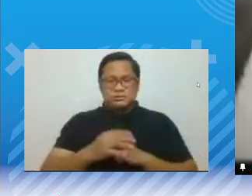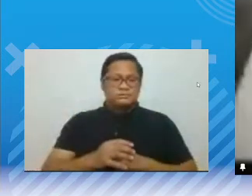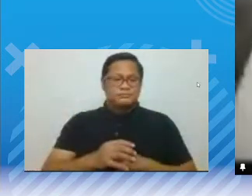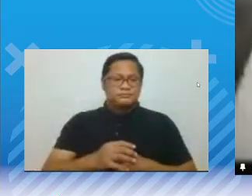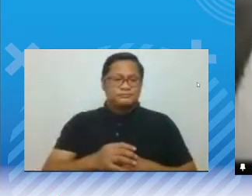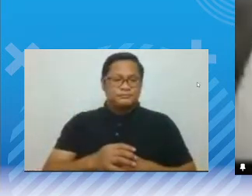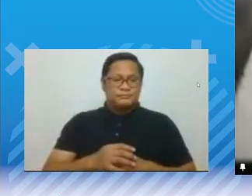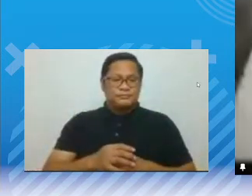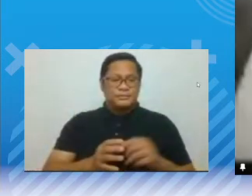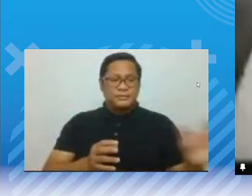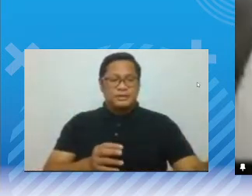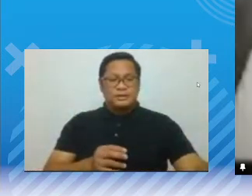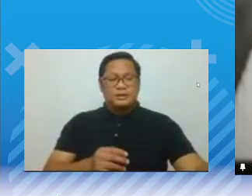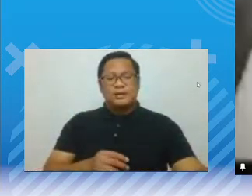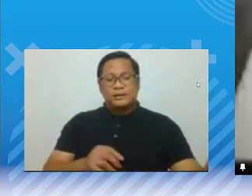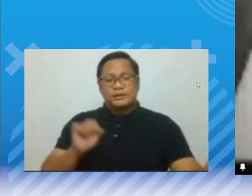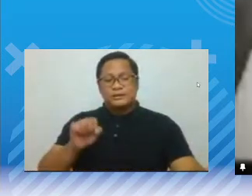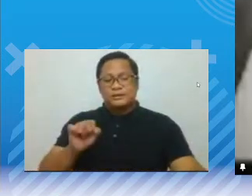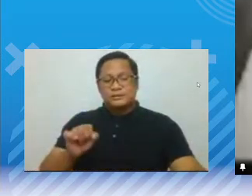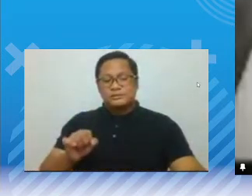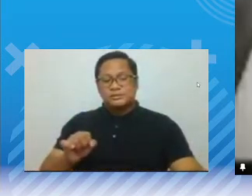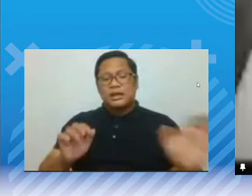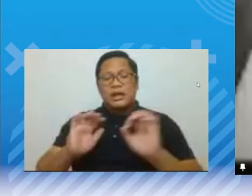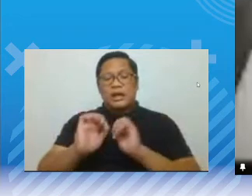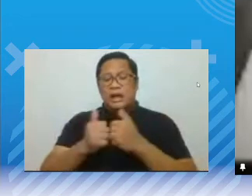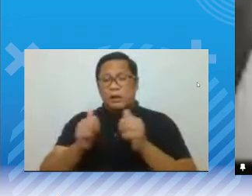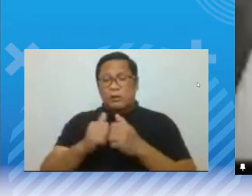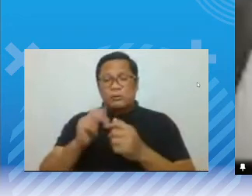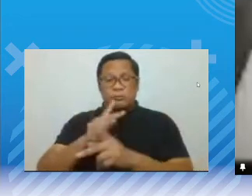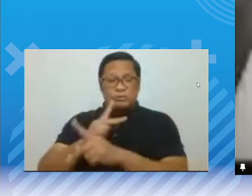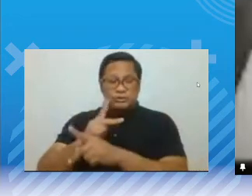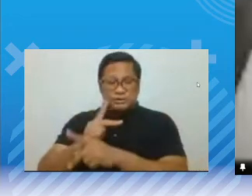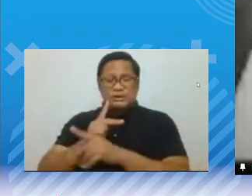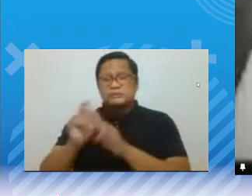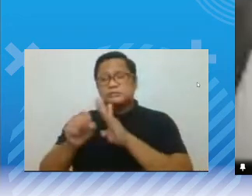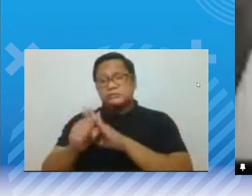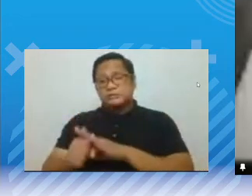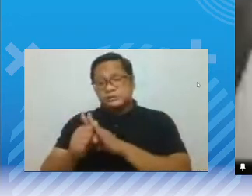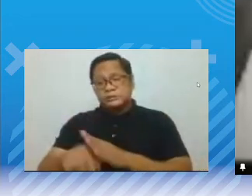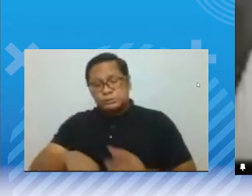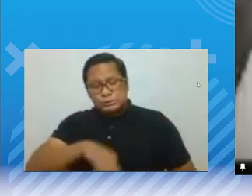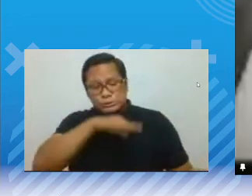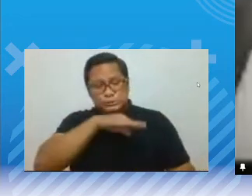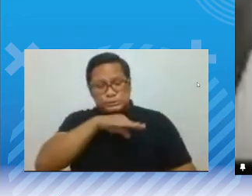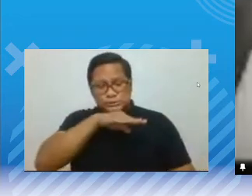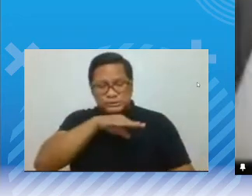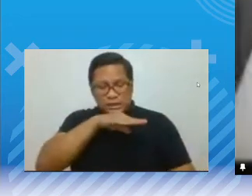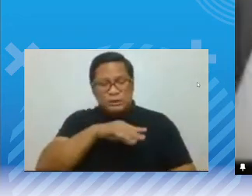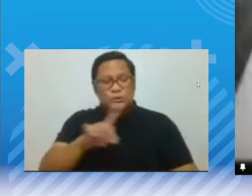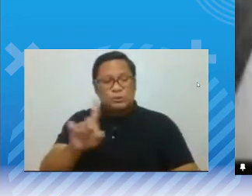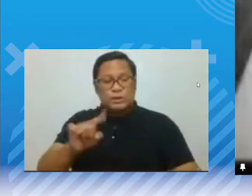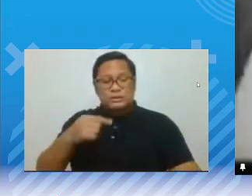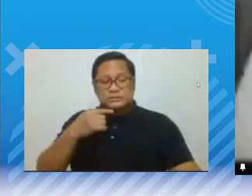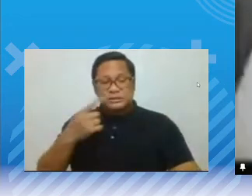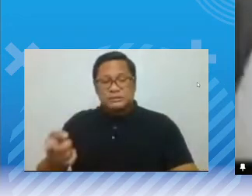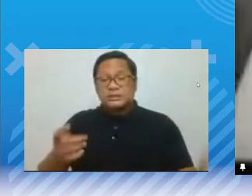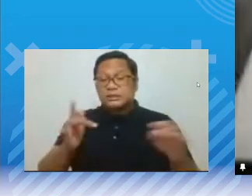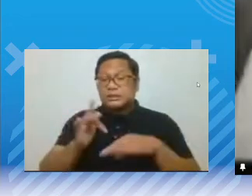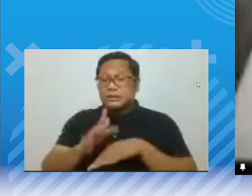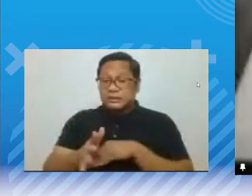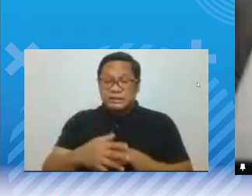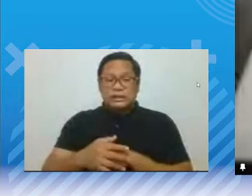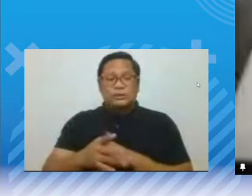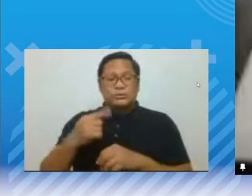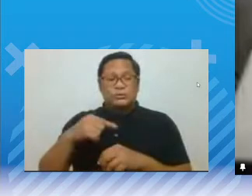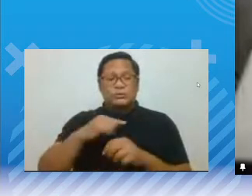So how can we protect ourselves from stress and burnout? Like what Miss Laurie mentioned earlier, we could set our